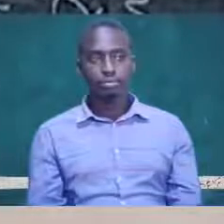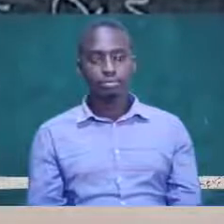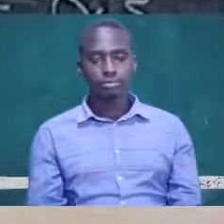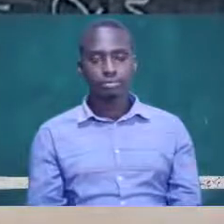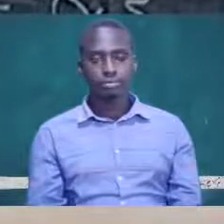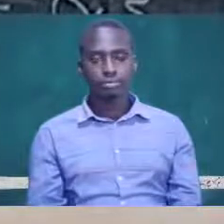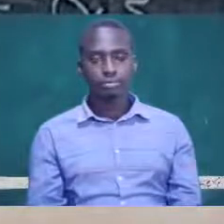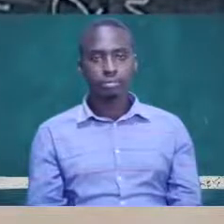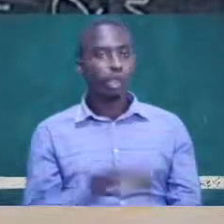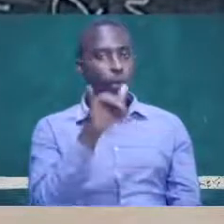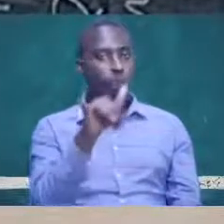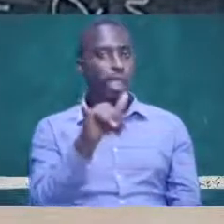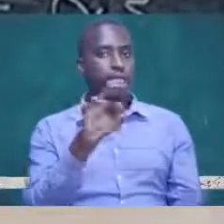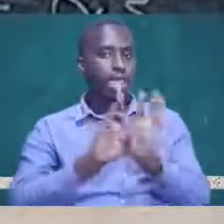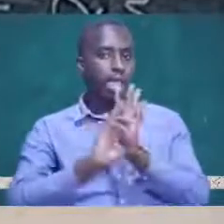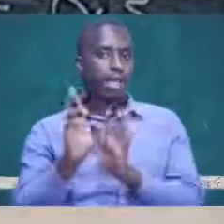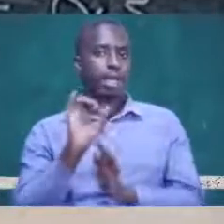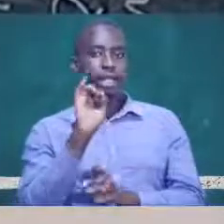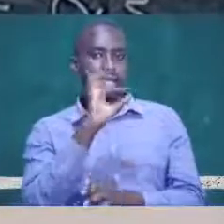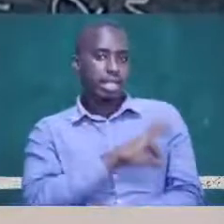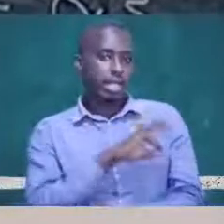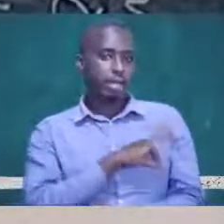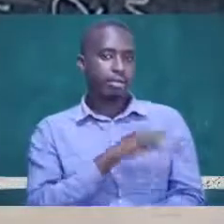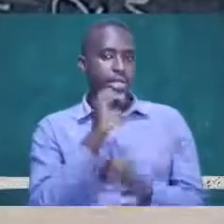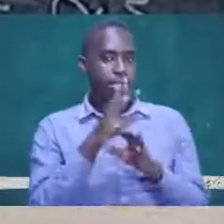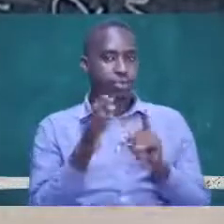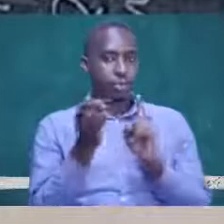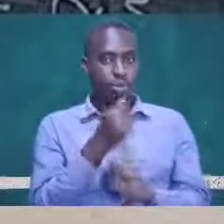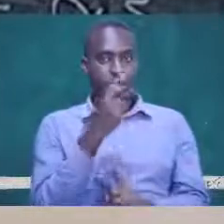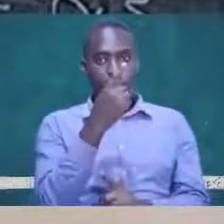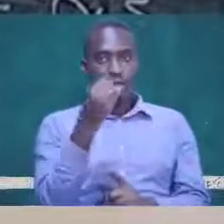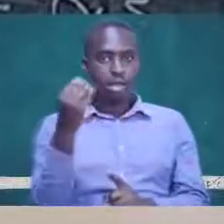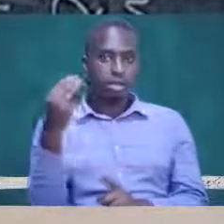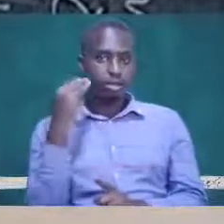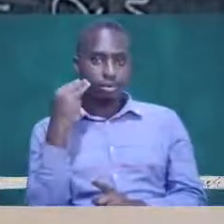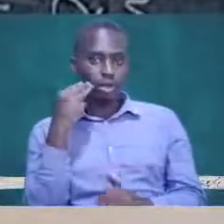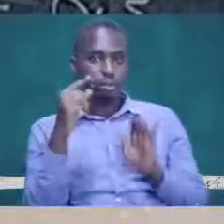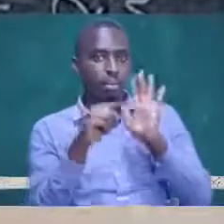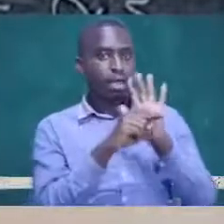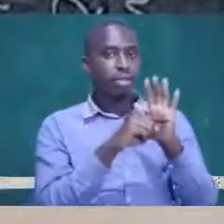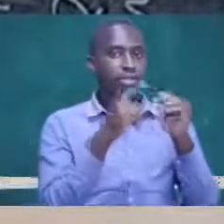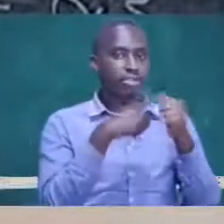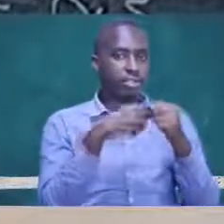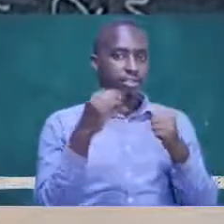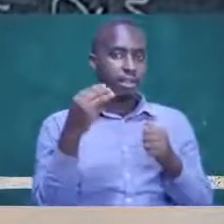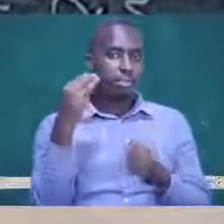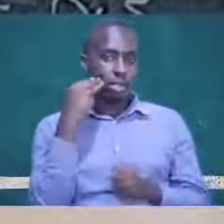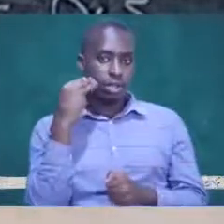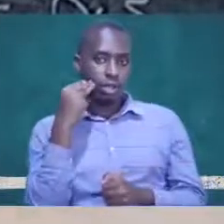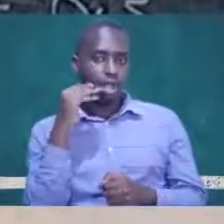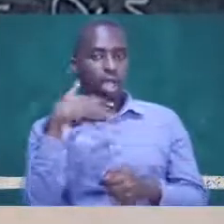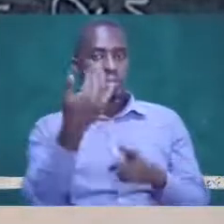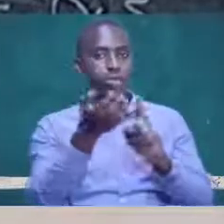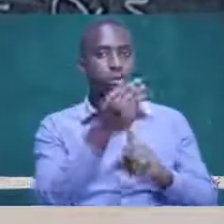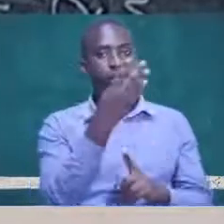income, Y stands for income. Now, if you get 100 million minus 60 million, you will get 40 million. Now,